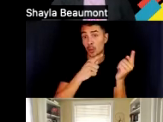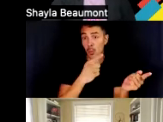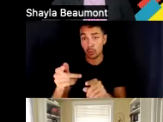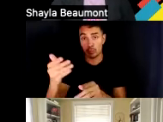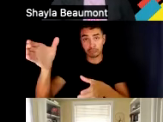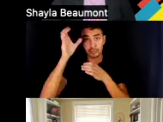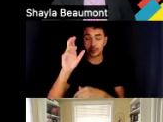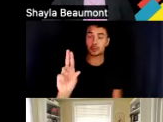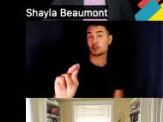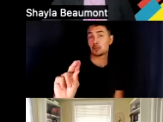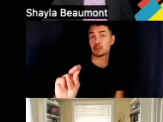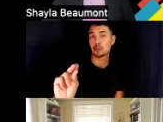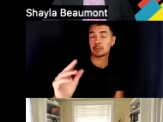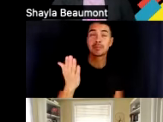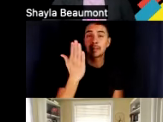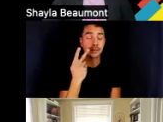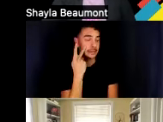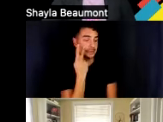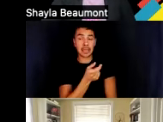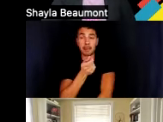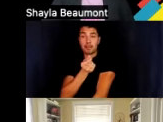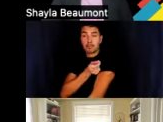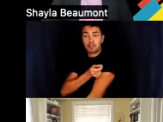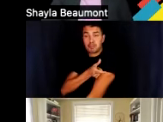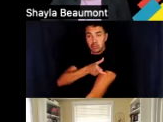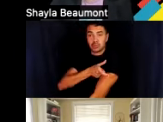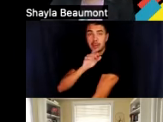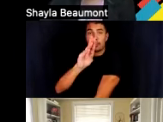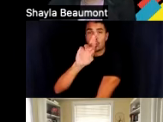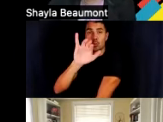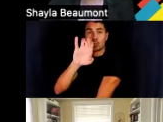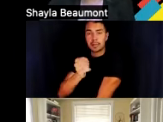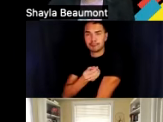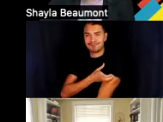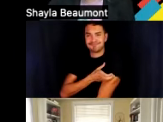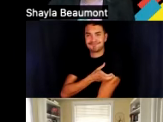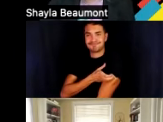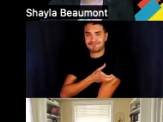might see a bruise on someone, and you want to be